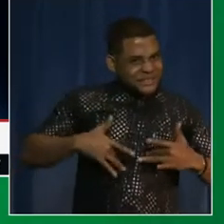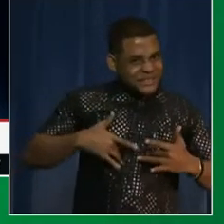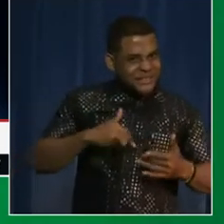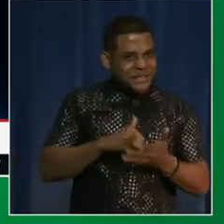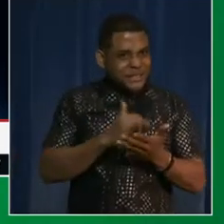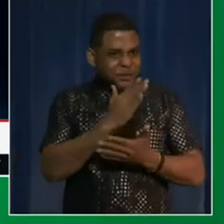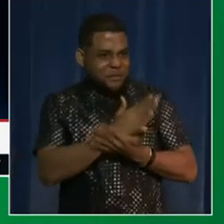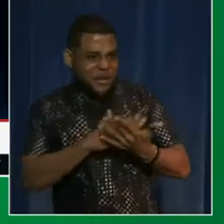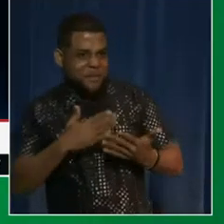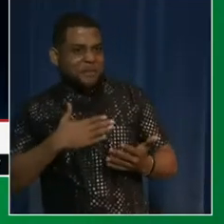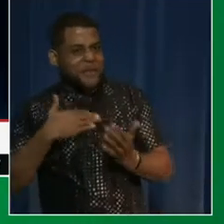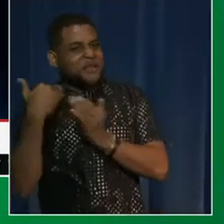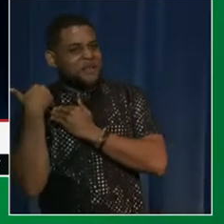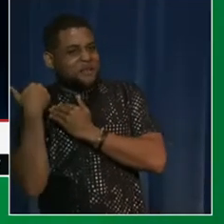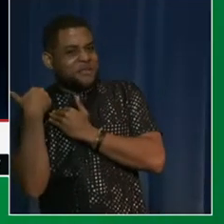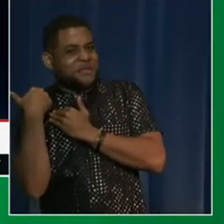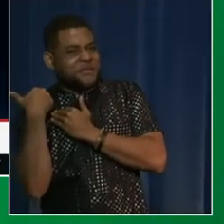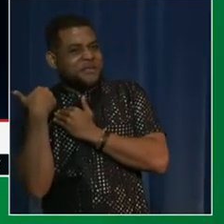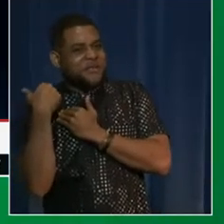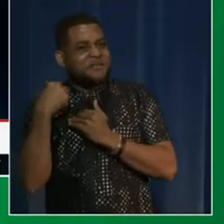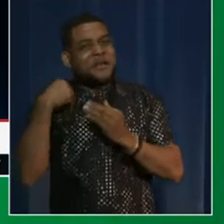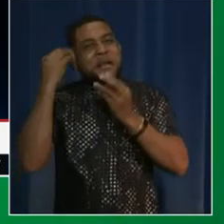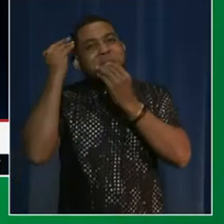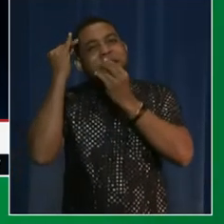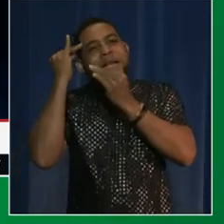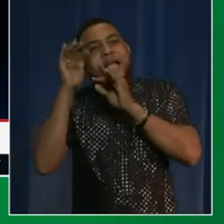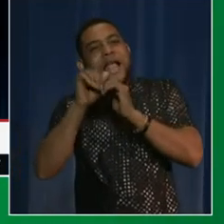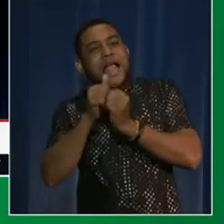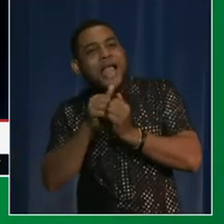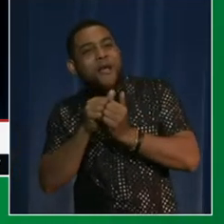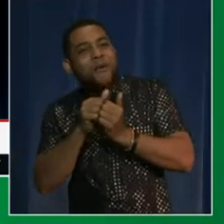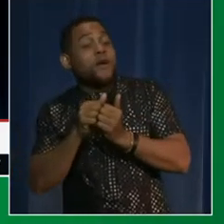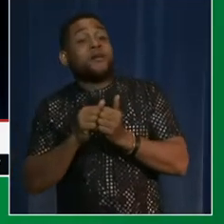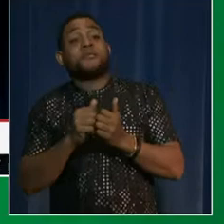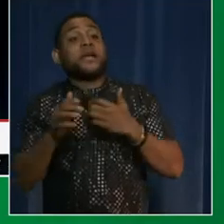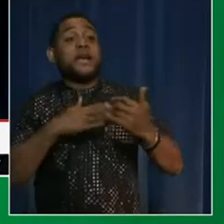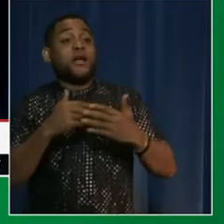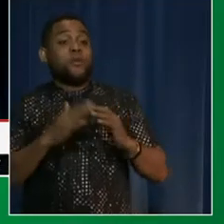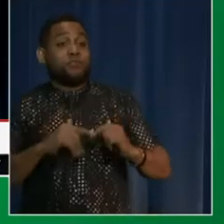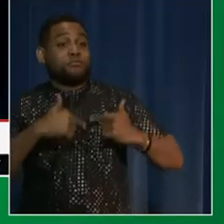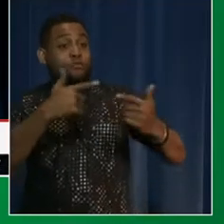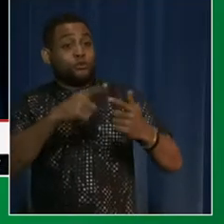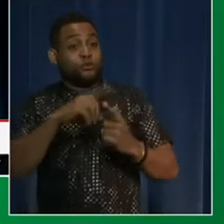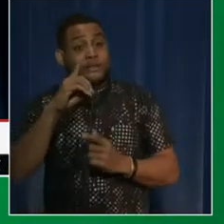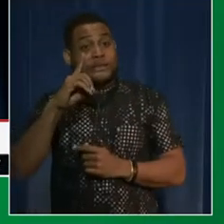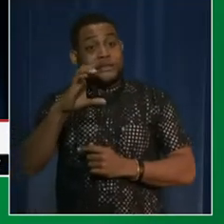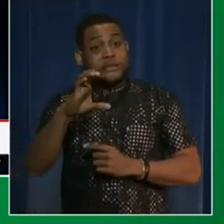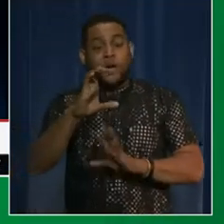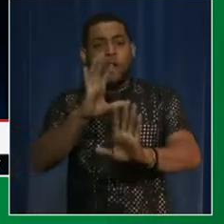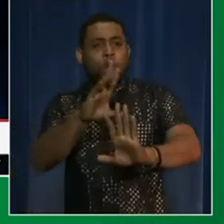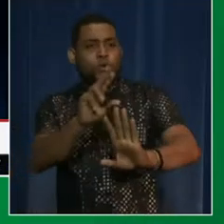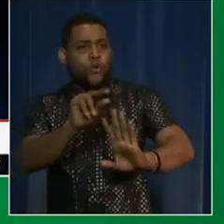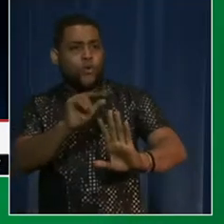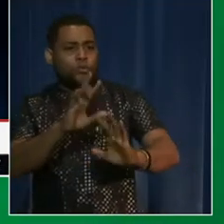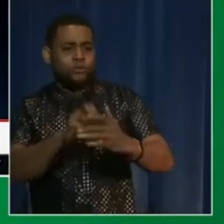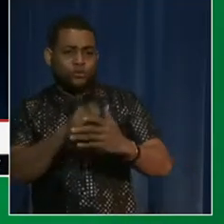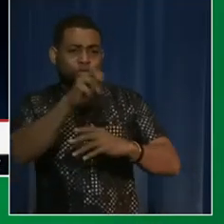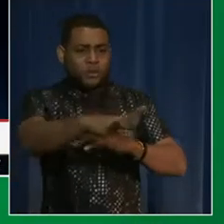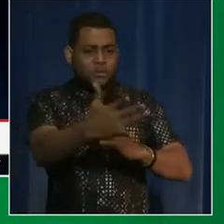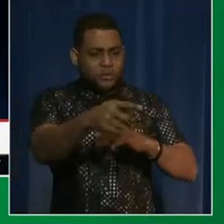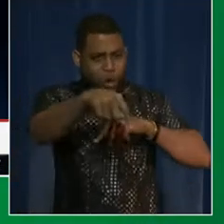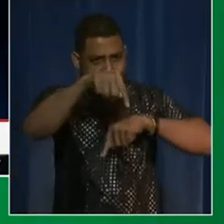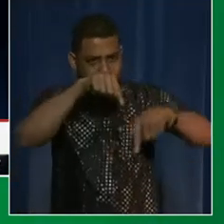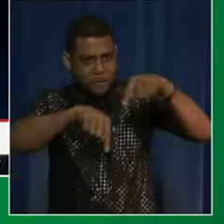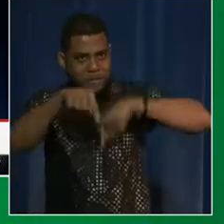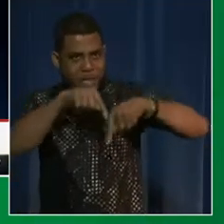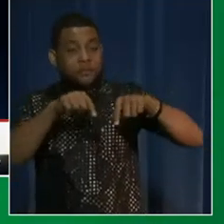I'm thinking. Right now, I'd like to welcome DC Housing Authority. No, I skipped over something. To continue the